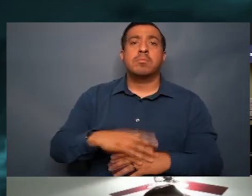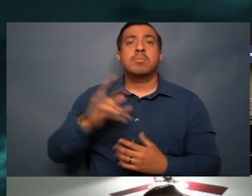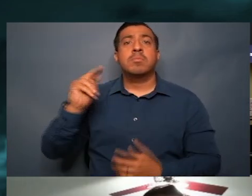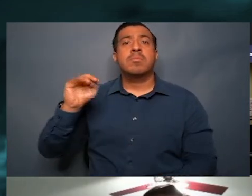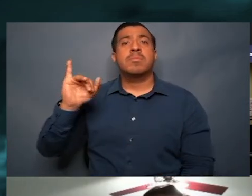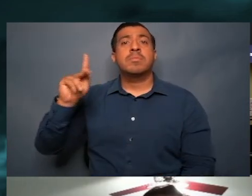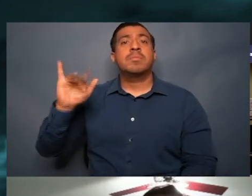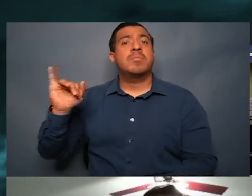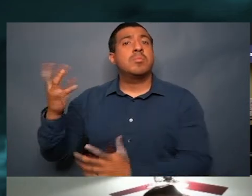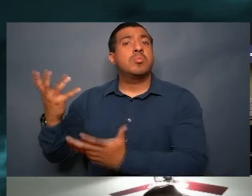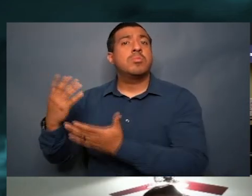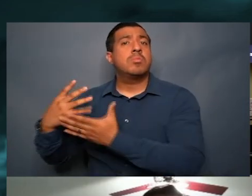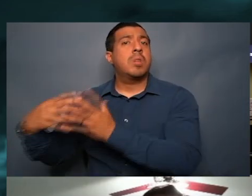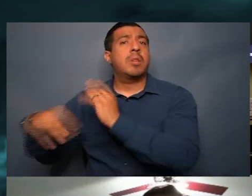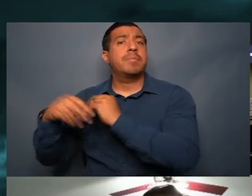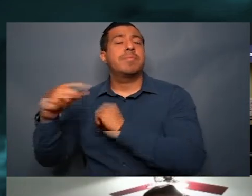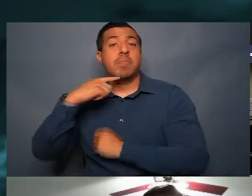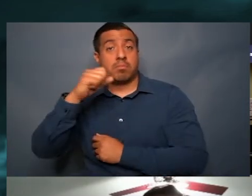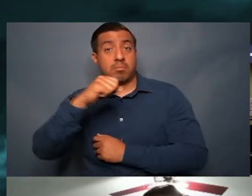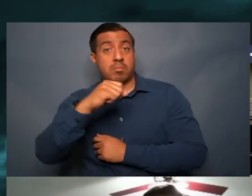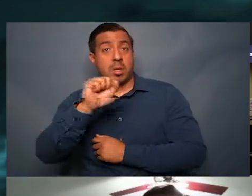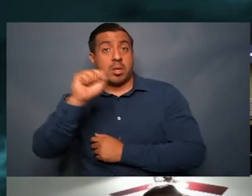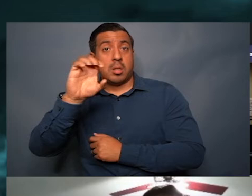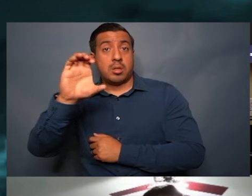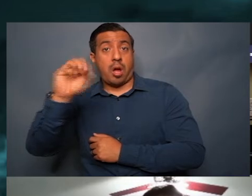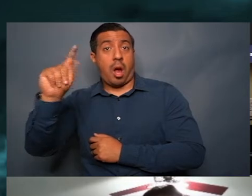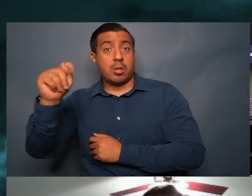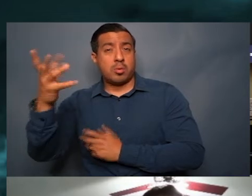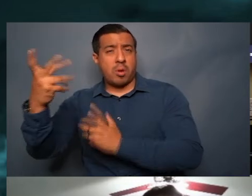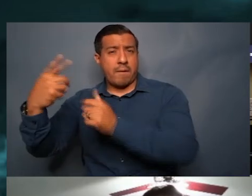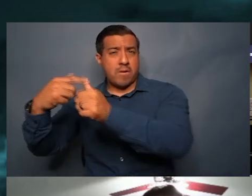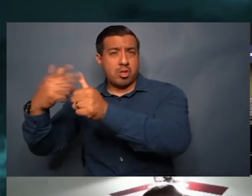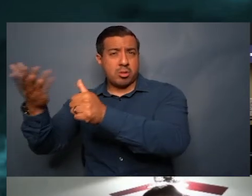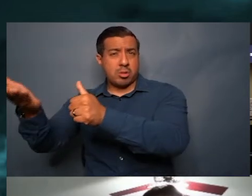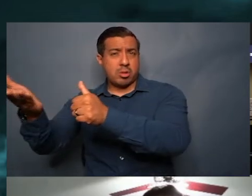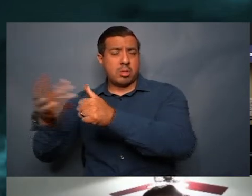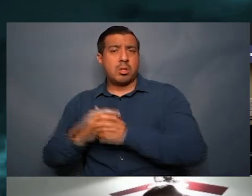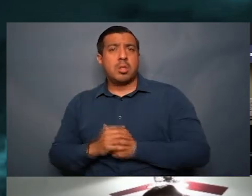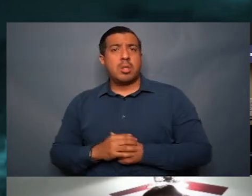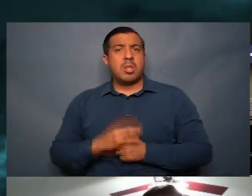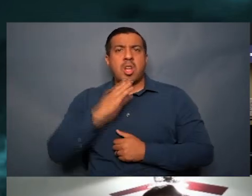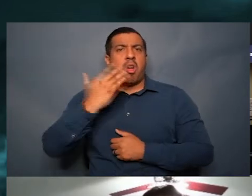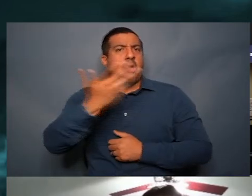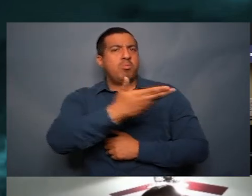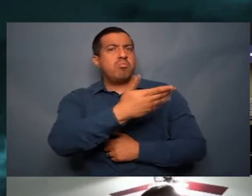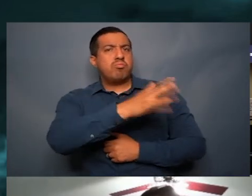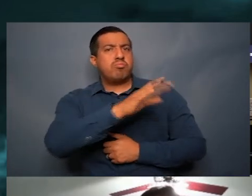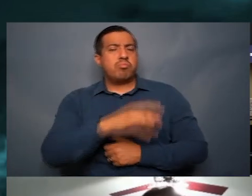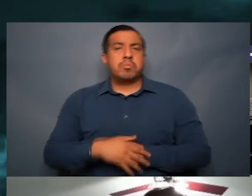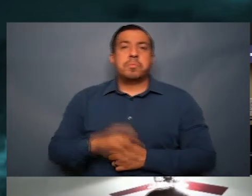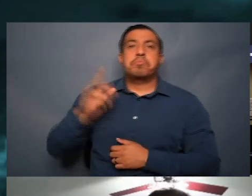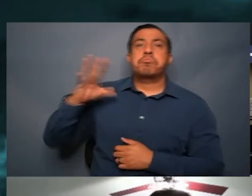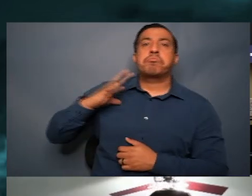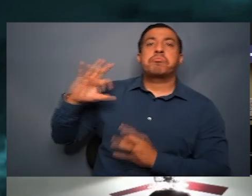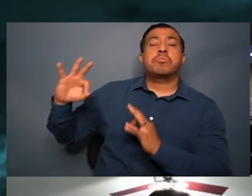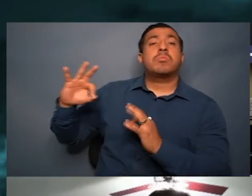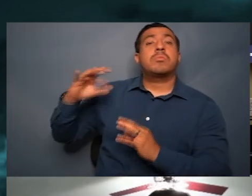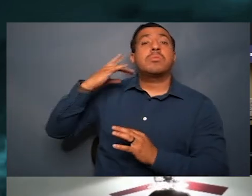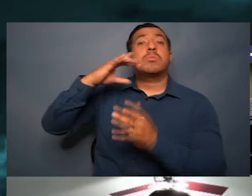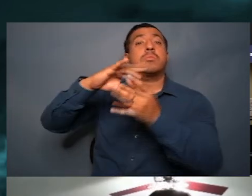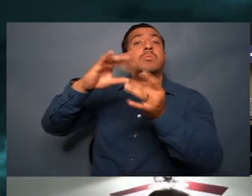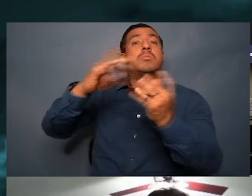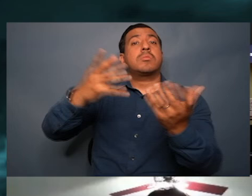Nikki. No, I was going to say, Scott, do you want to go first? You go, Nikki. Okay. I was going to say, just